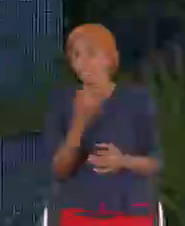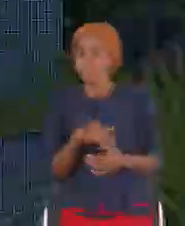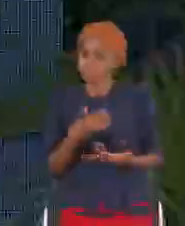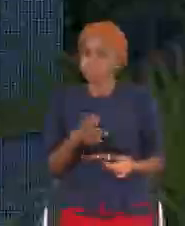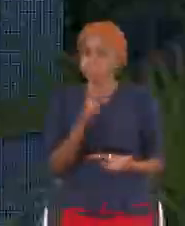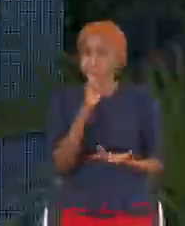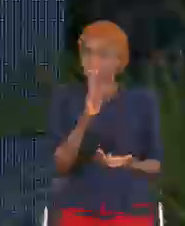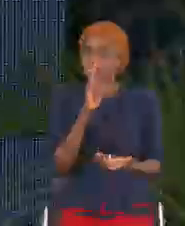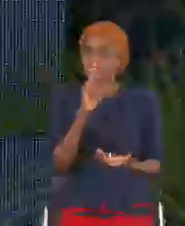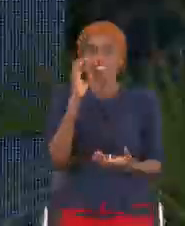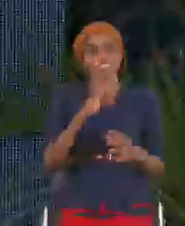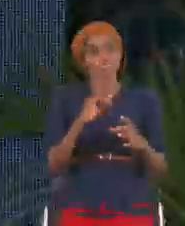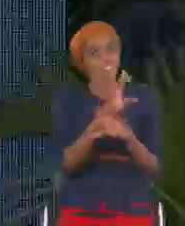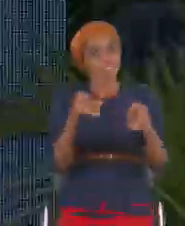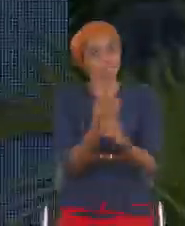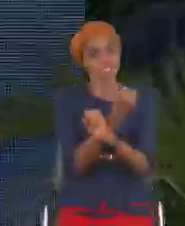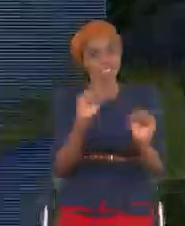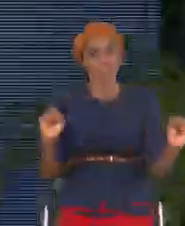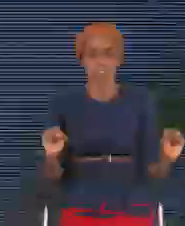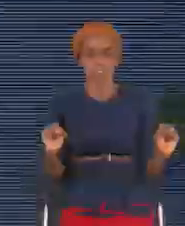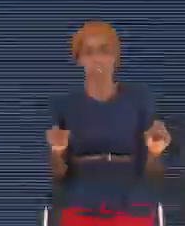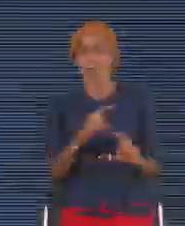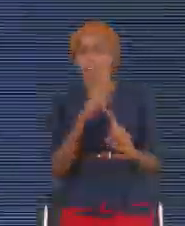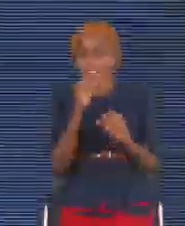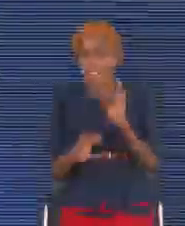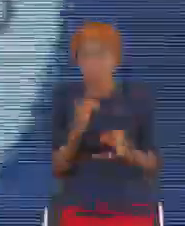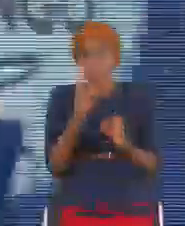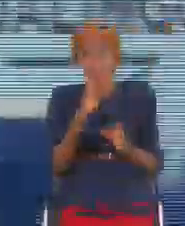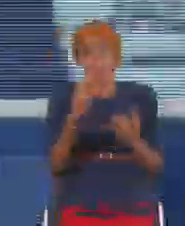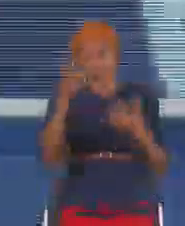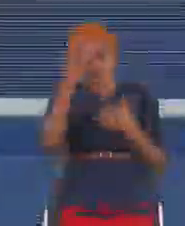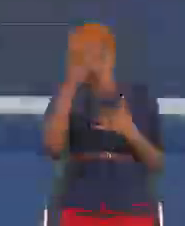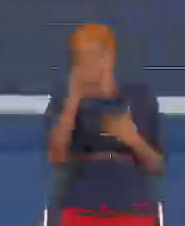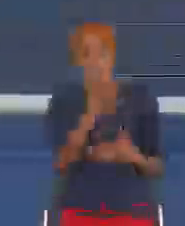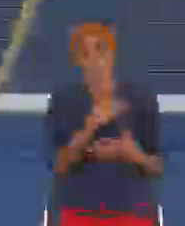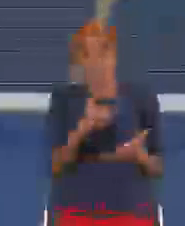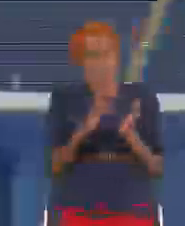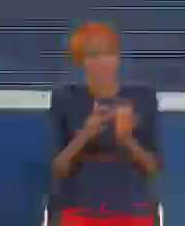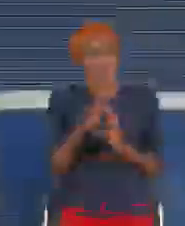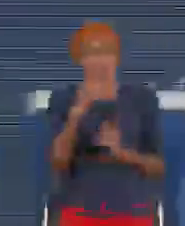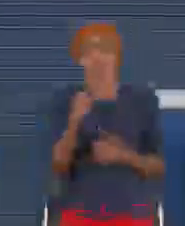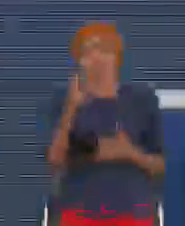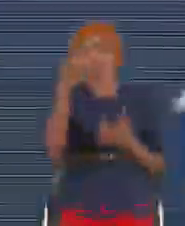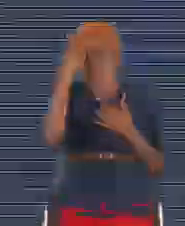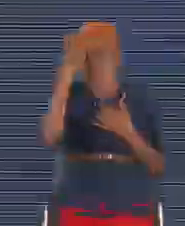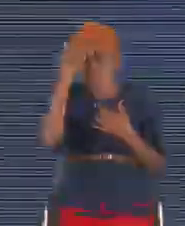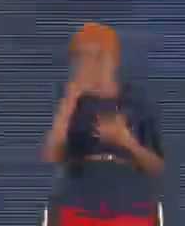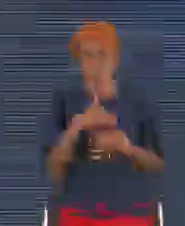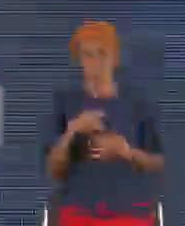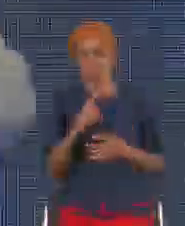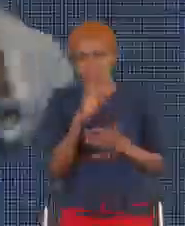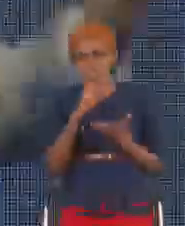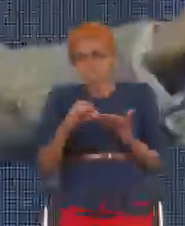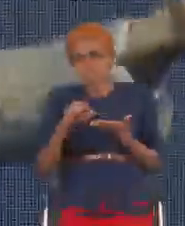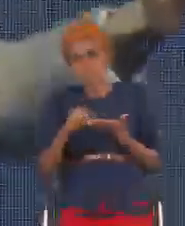behold, salvation will come to you. If you are sick, and he says you are sick, and he diagnoses your